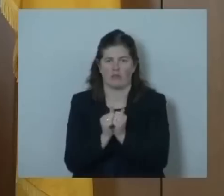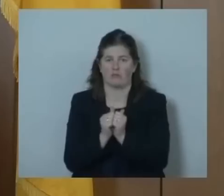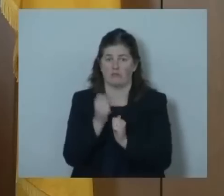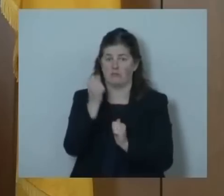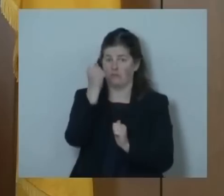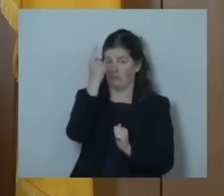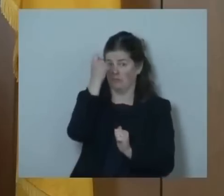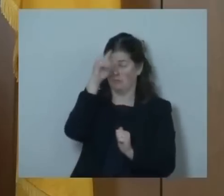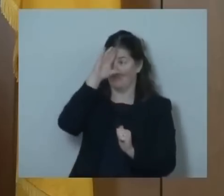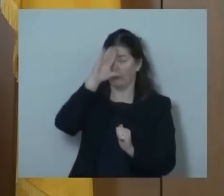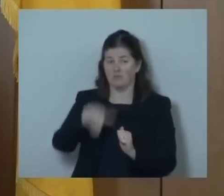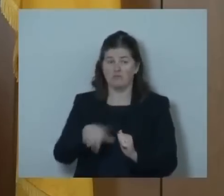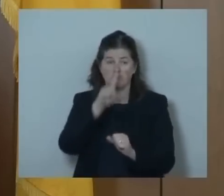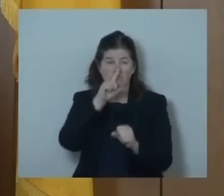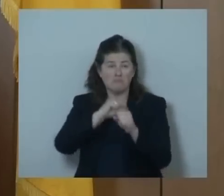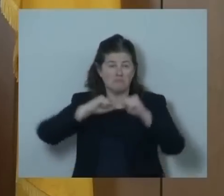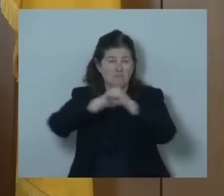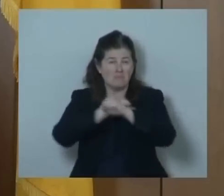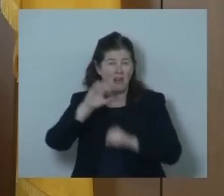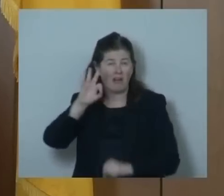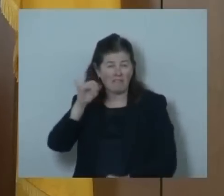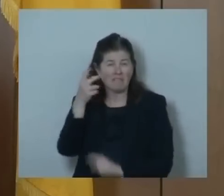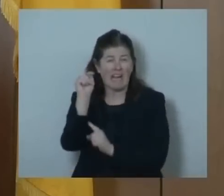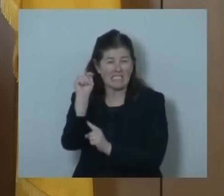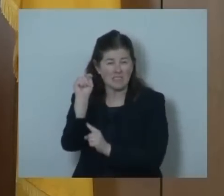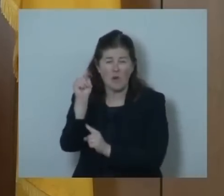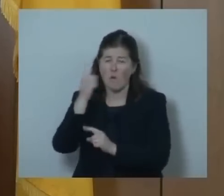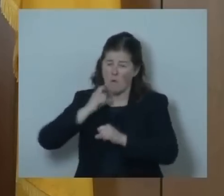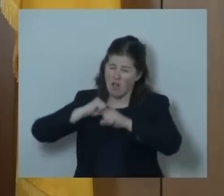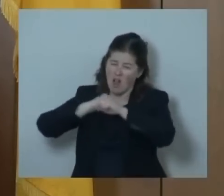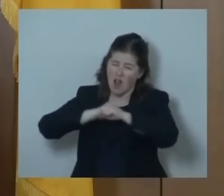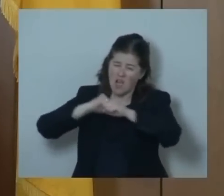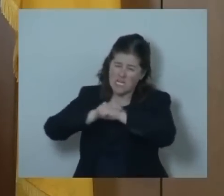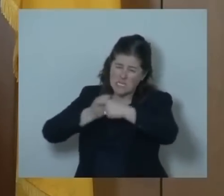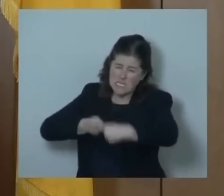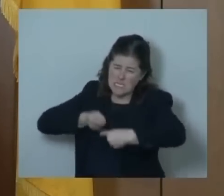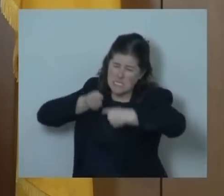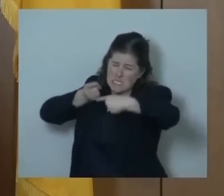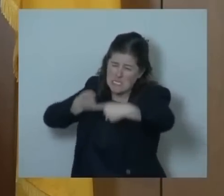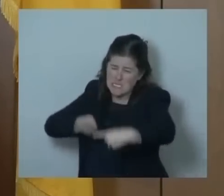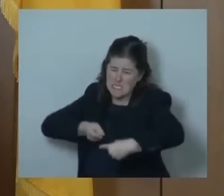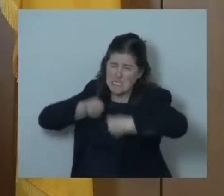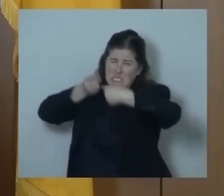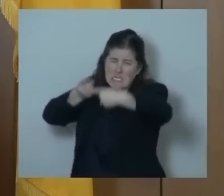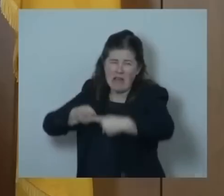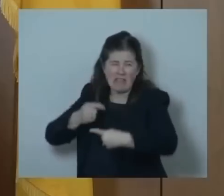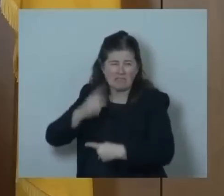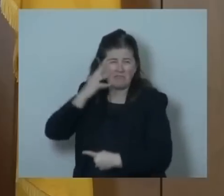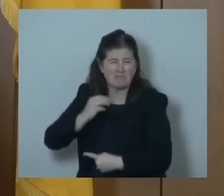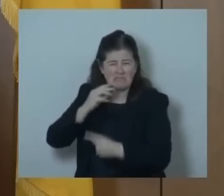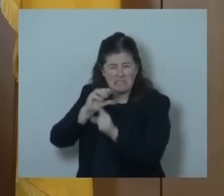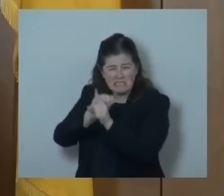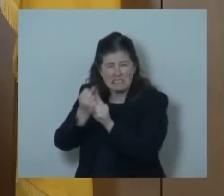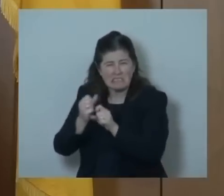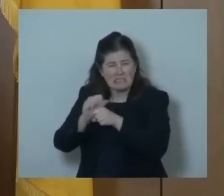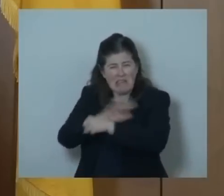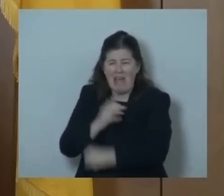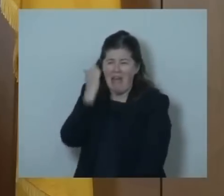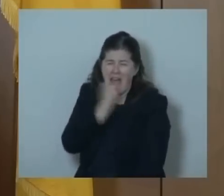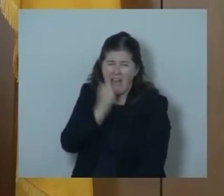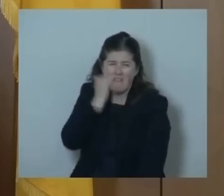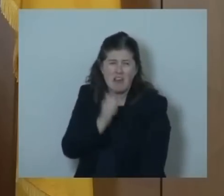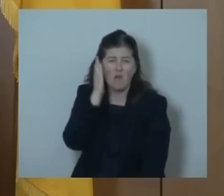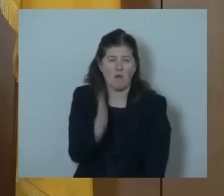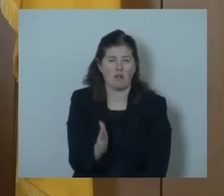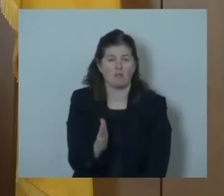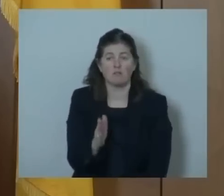mistake, it's a fight. We will fight this virus every single day. It will never end until